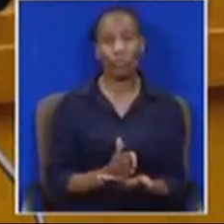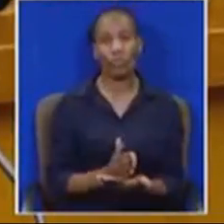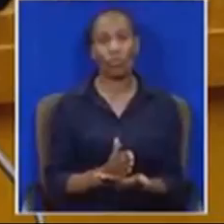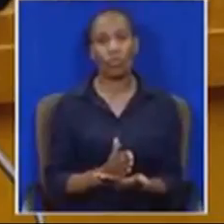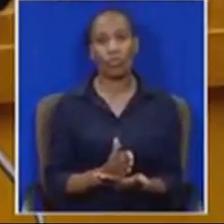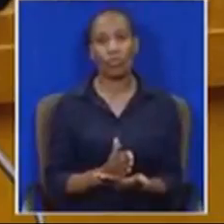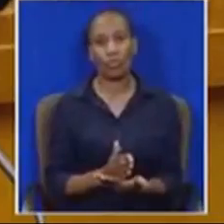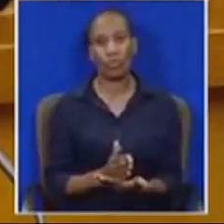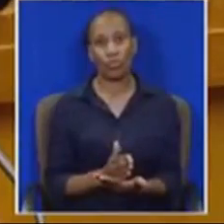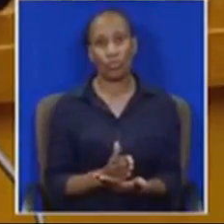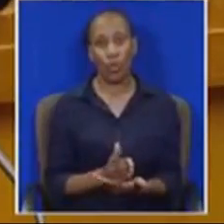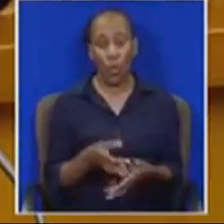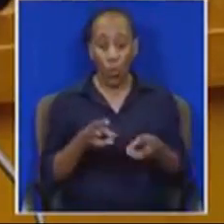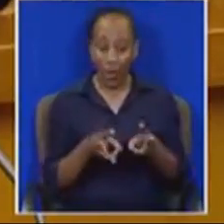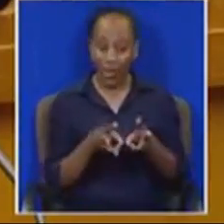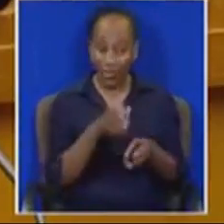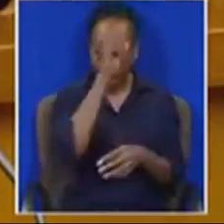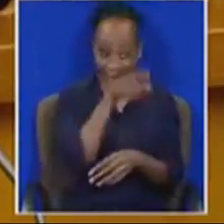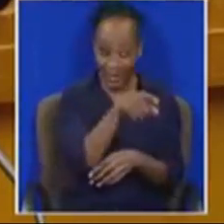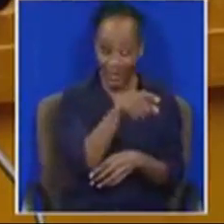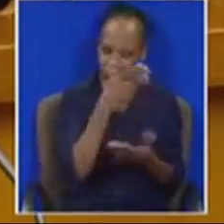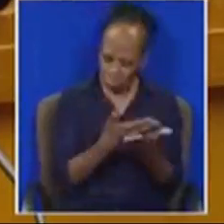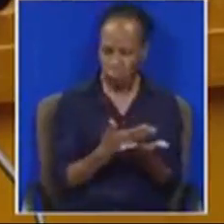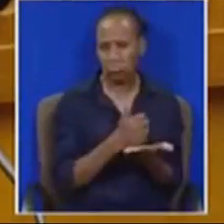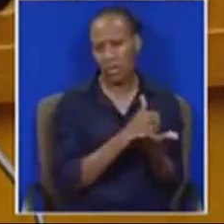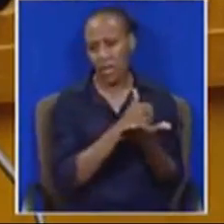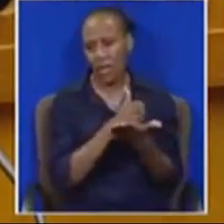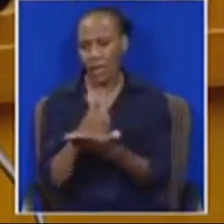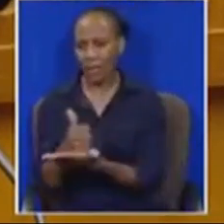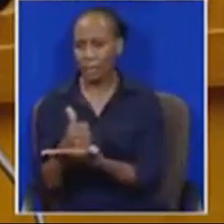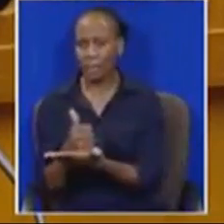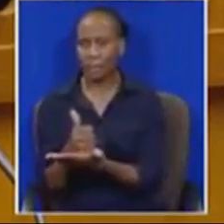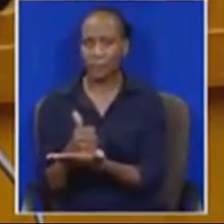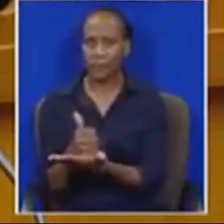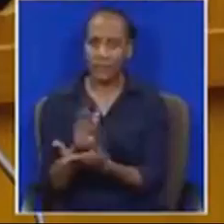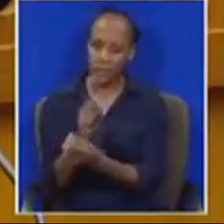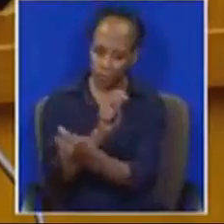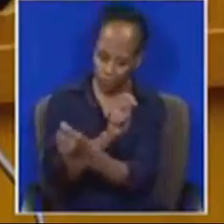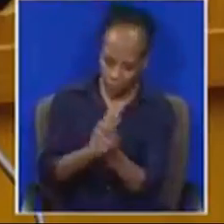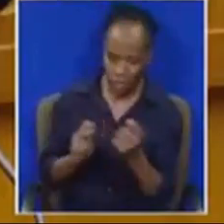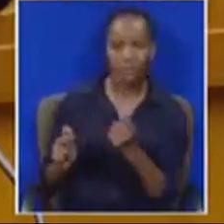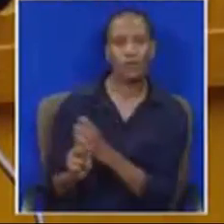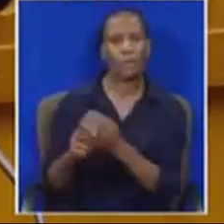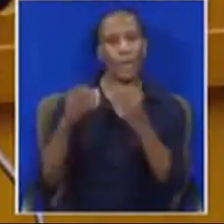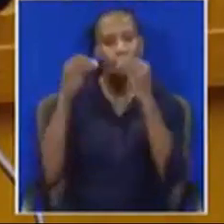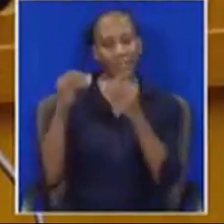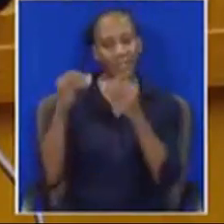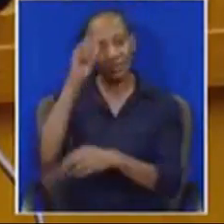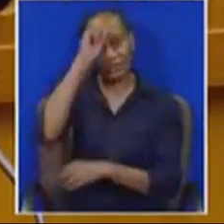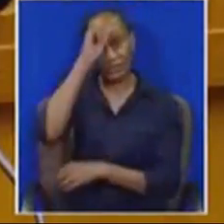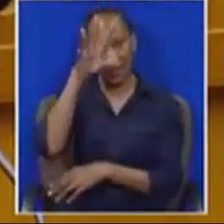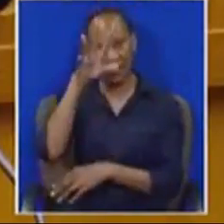effectively an instrument to sustainably transform the face of mining in South